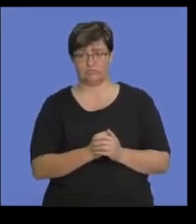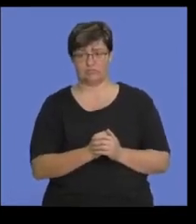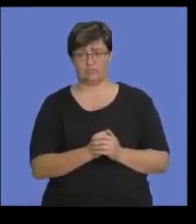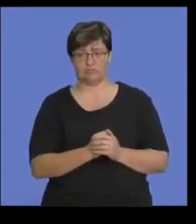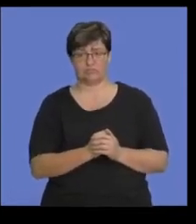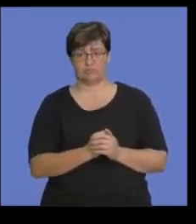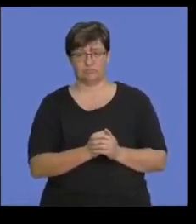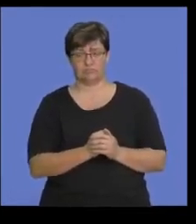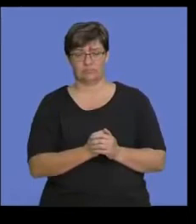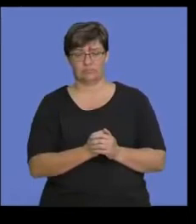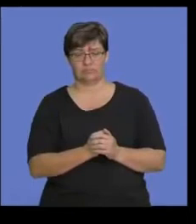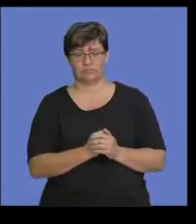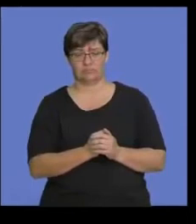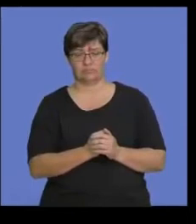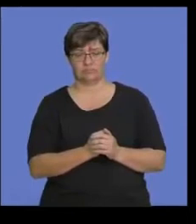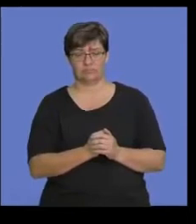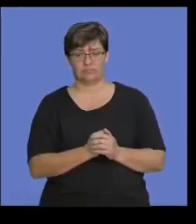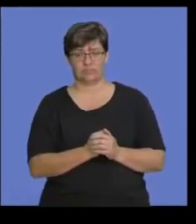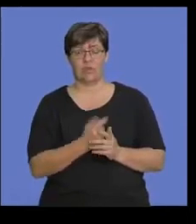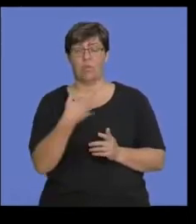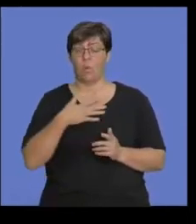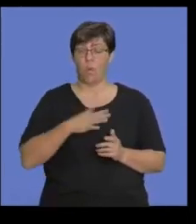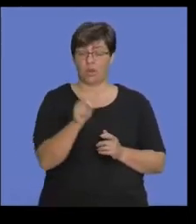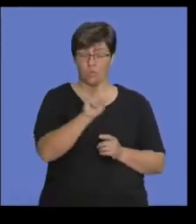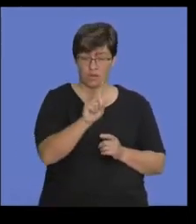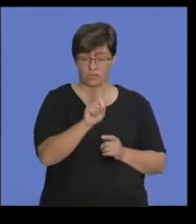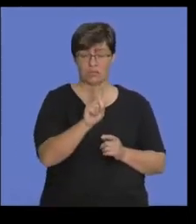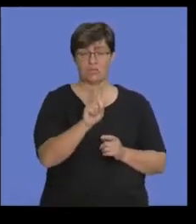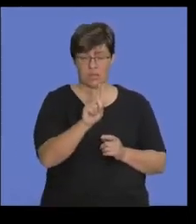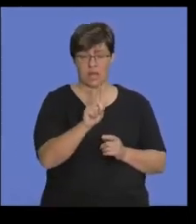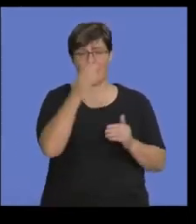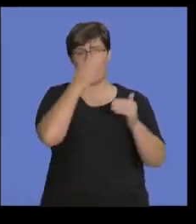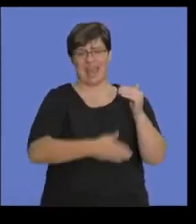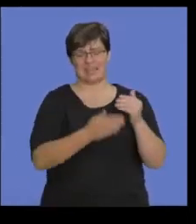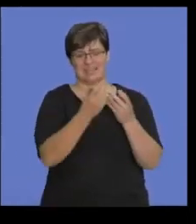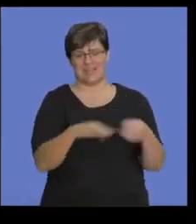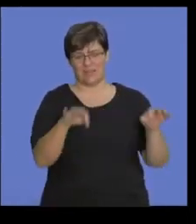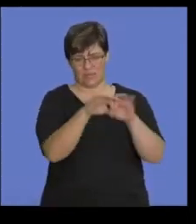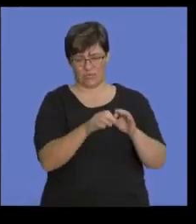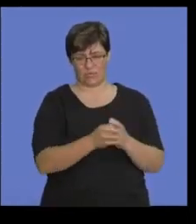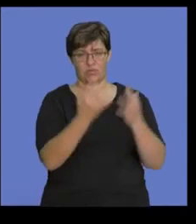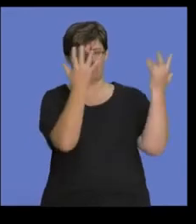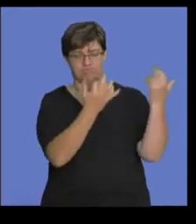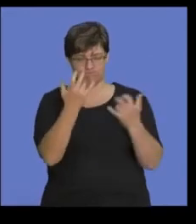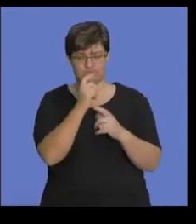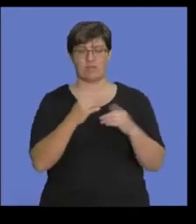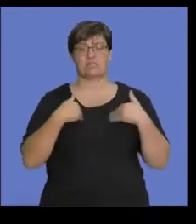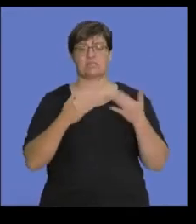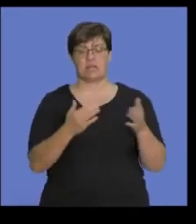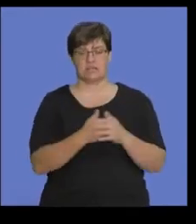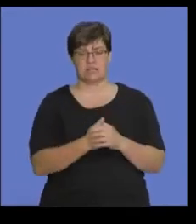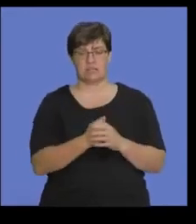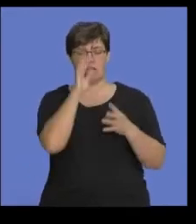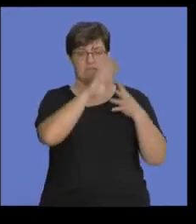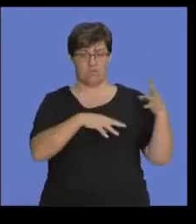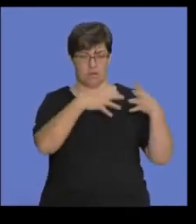is 3 years. And we are looking for the A value. Now, to calculate this, I will